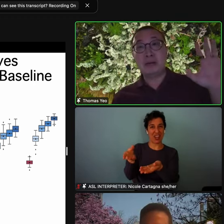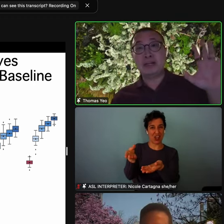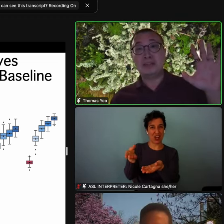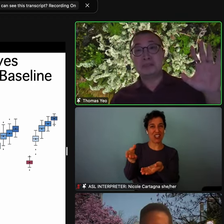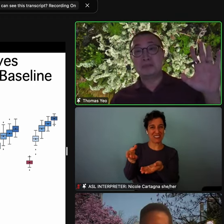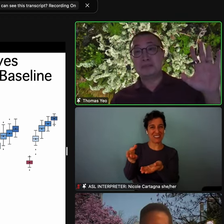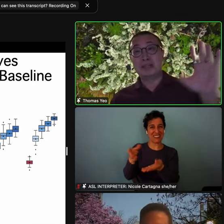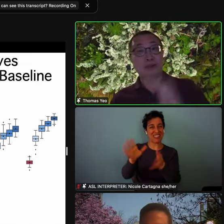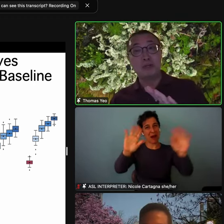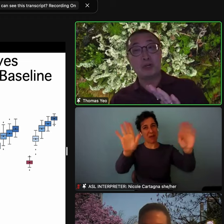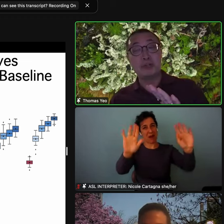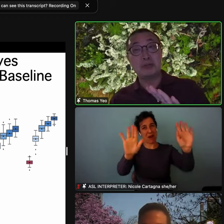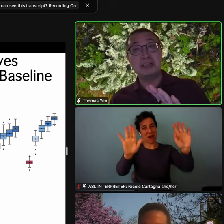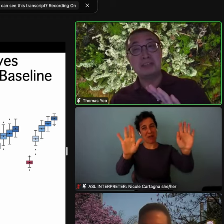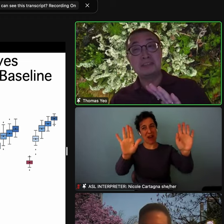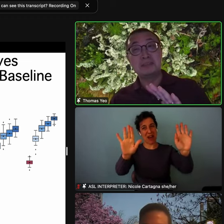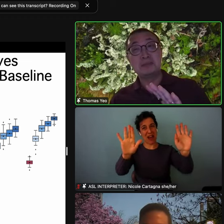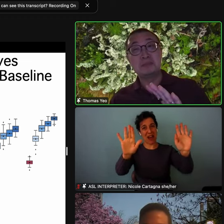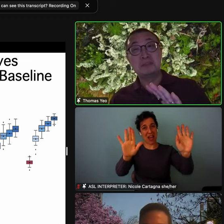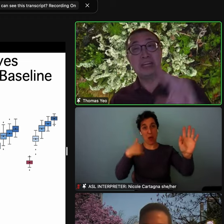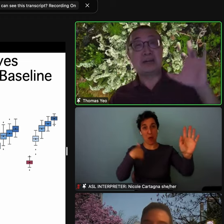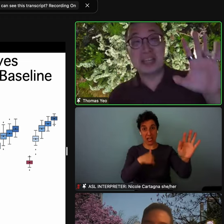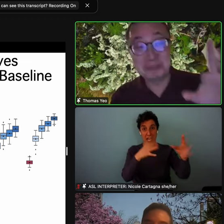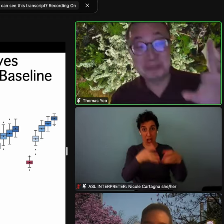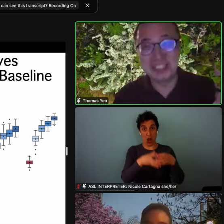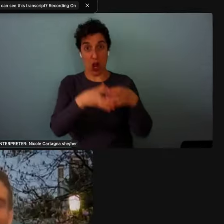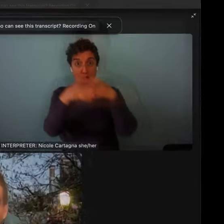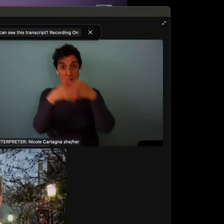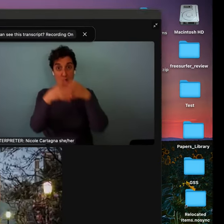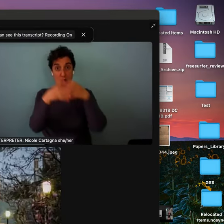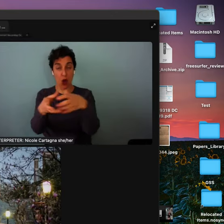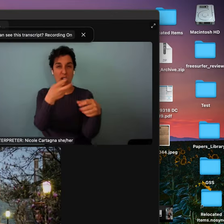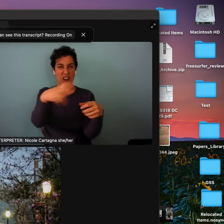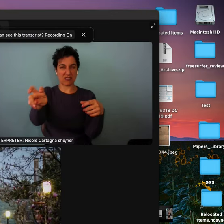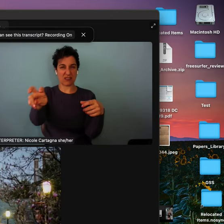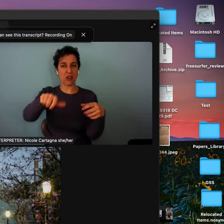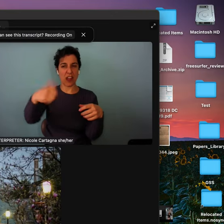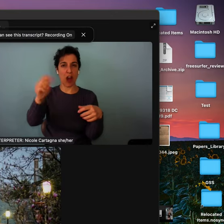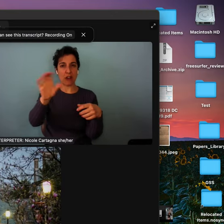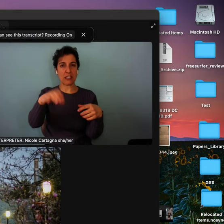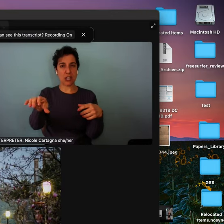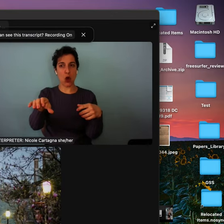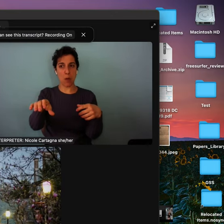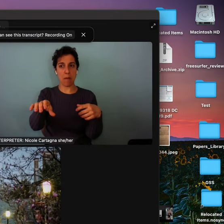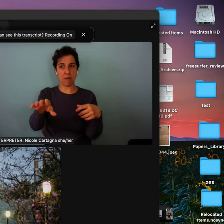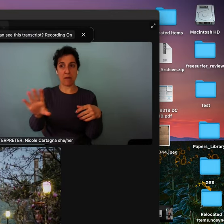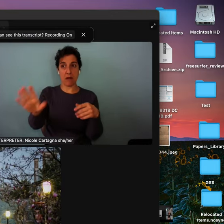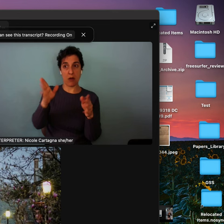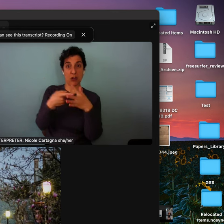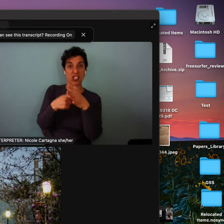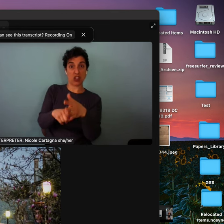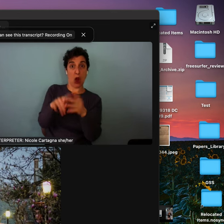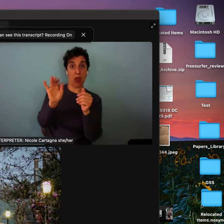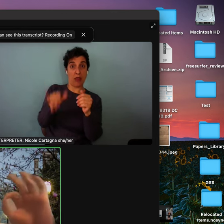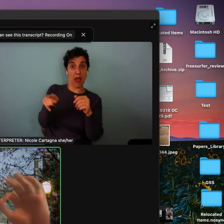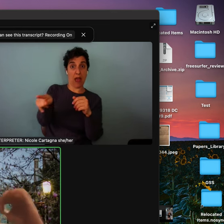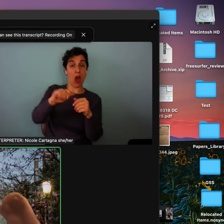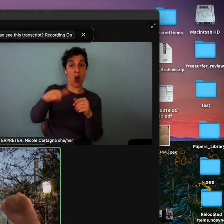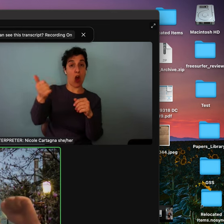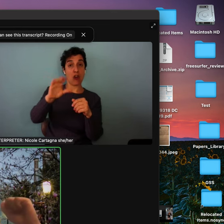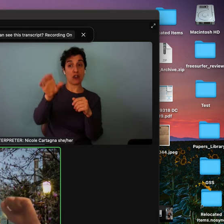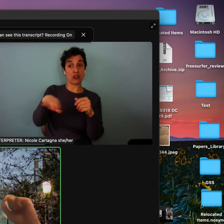Okay, bye-bye. We go now, right? Yeah, okay. Let's plan to start it at 10 o'clock. 10